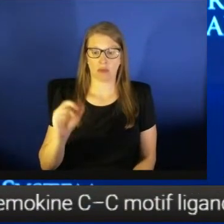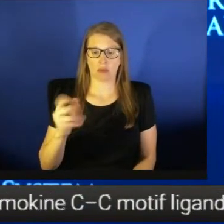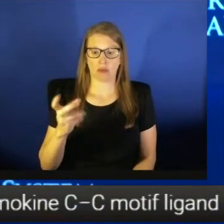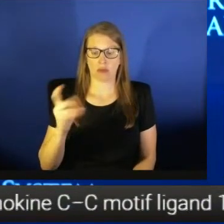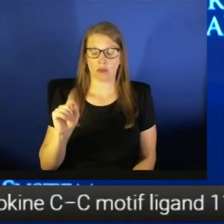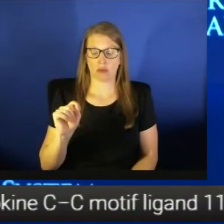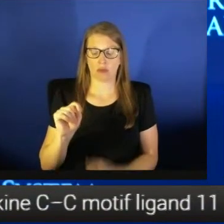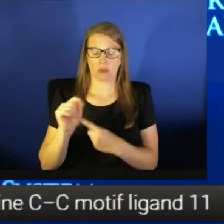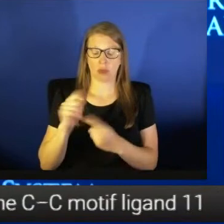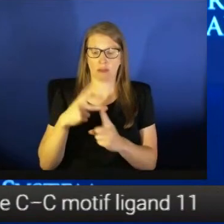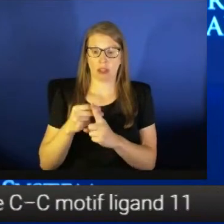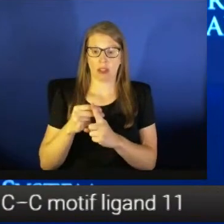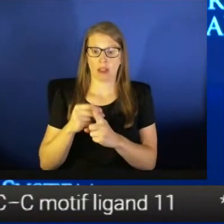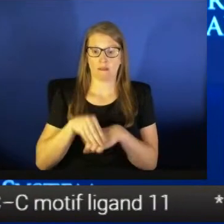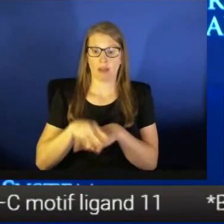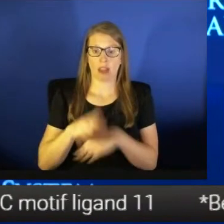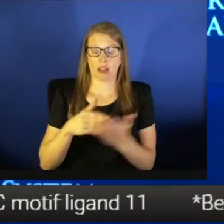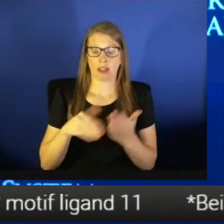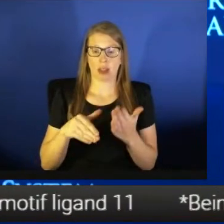the